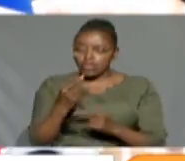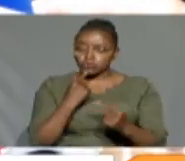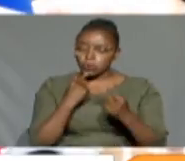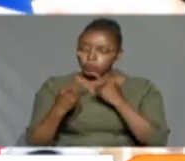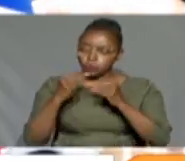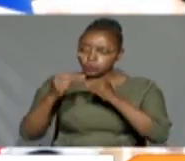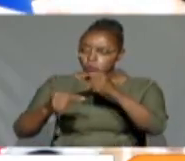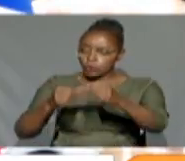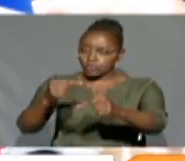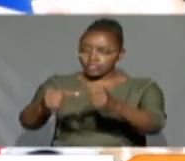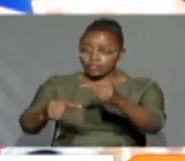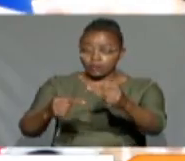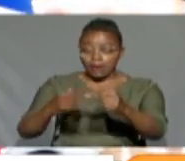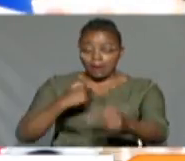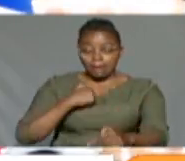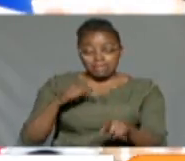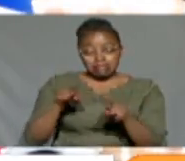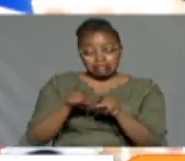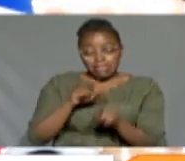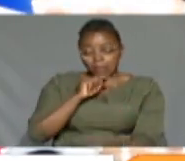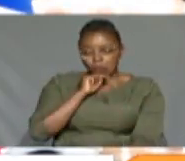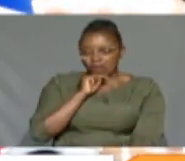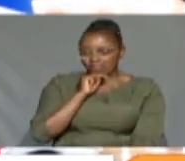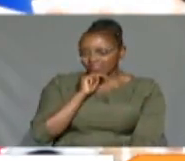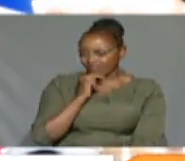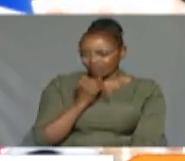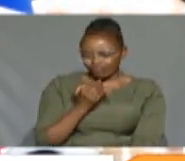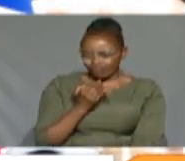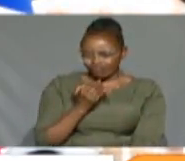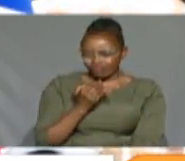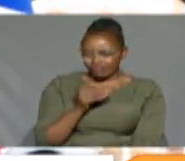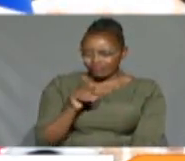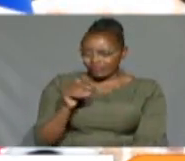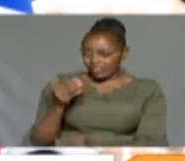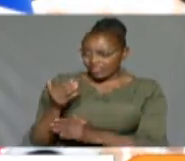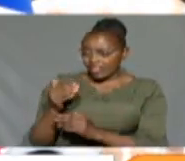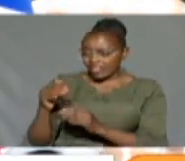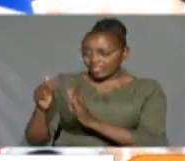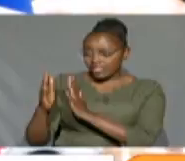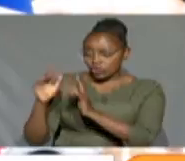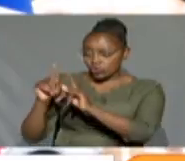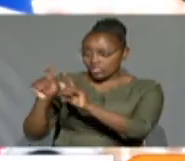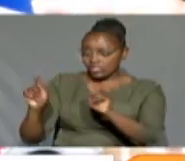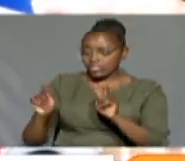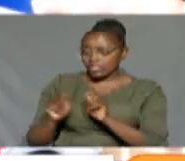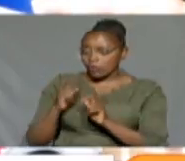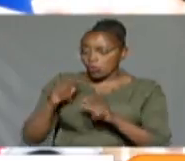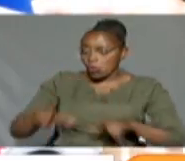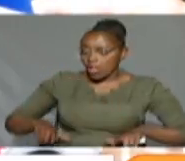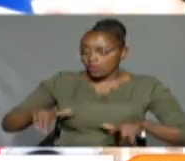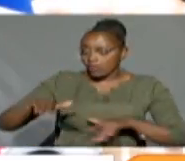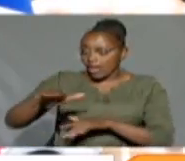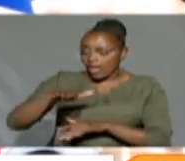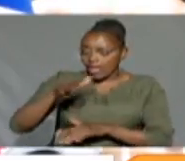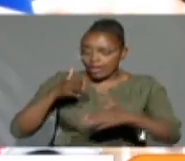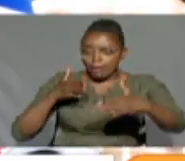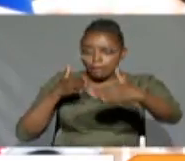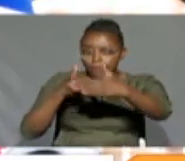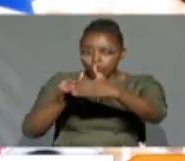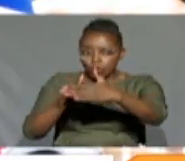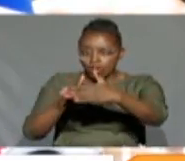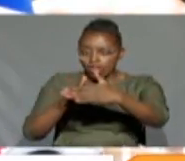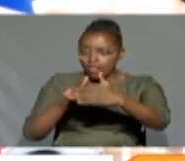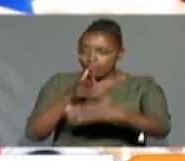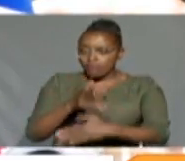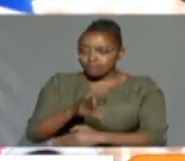about this. I wonder how the security team on the ground can deny the